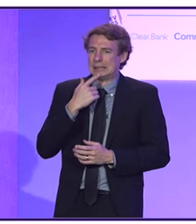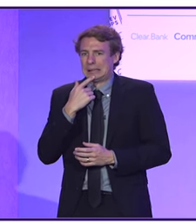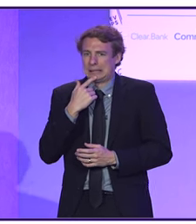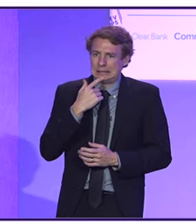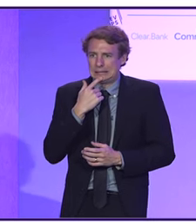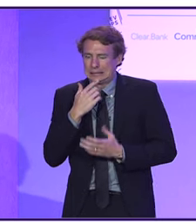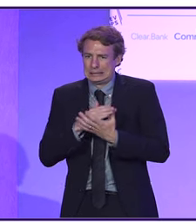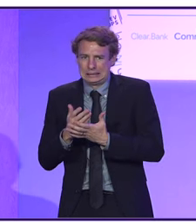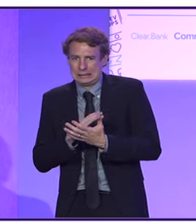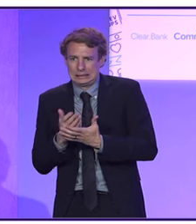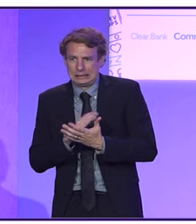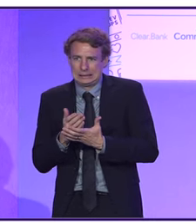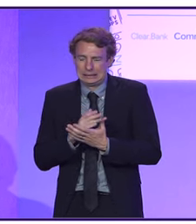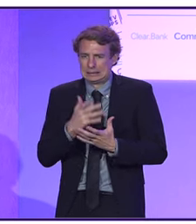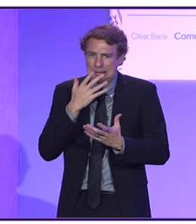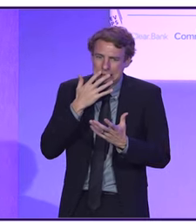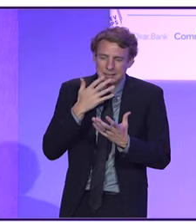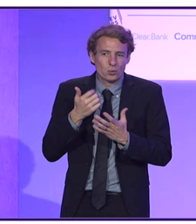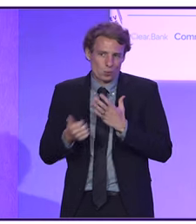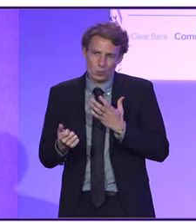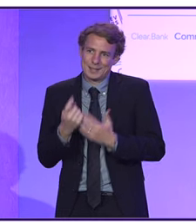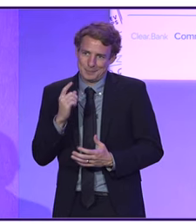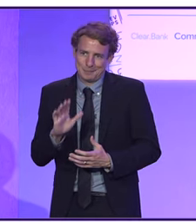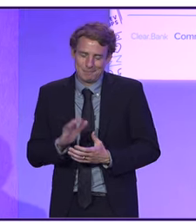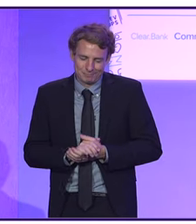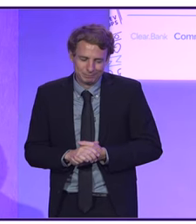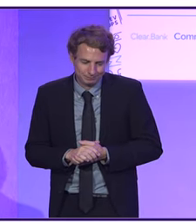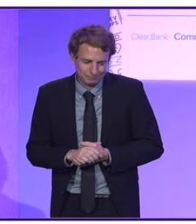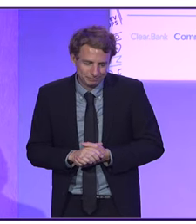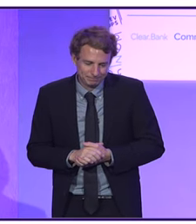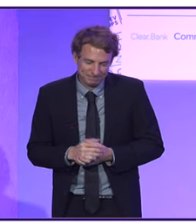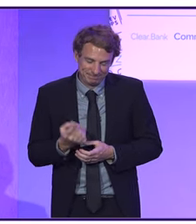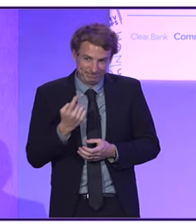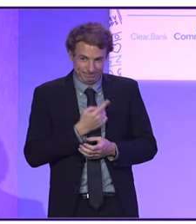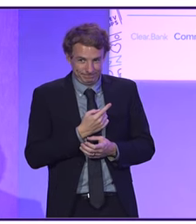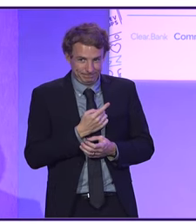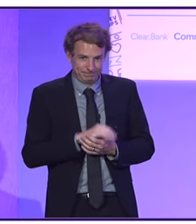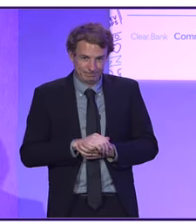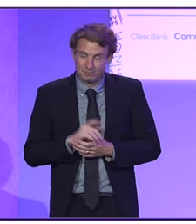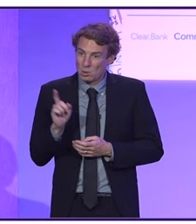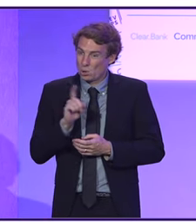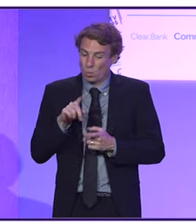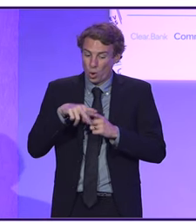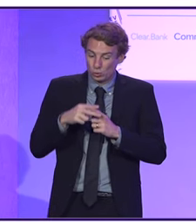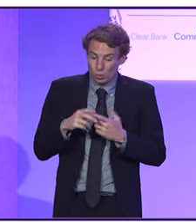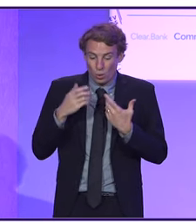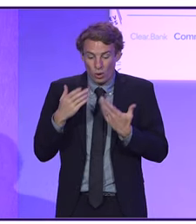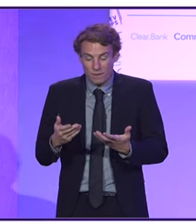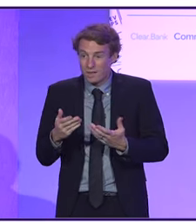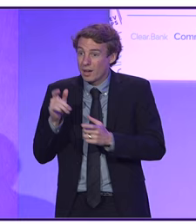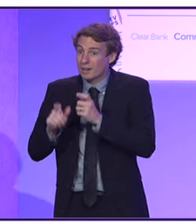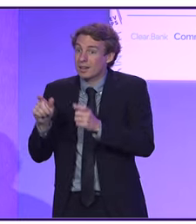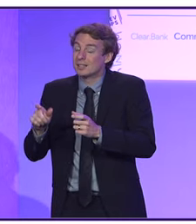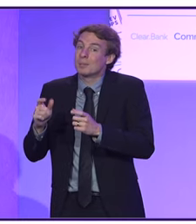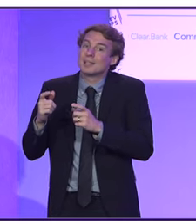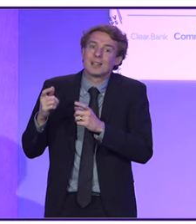great, I've got it, yeah. So this is the beauty of this question. What tools do you offer for customers to optimize their costs?